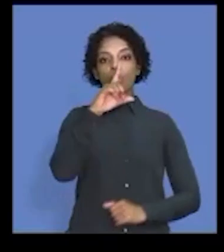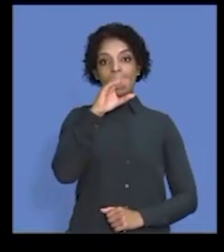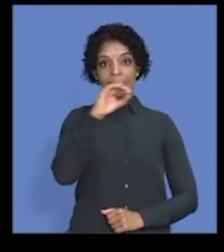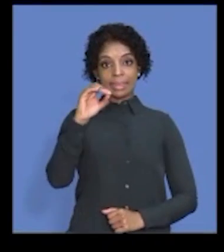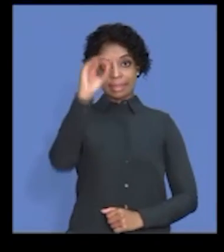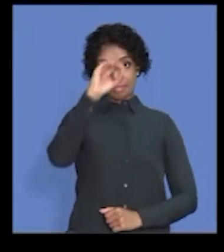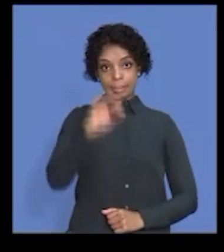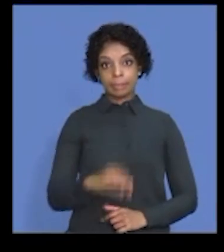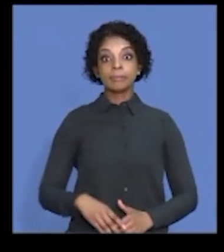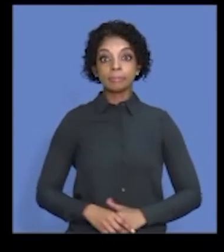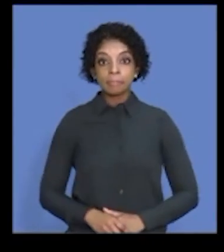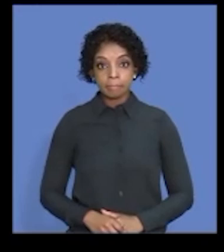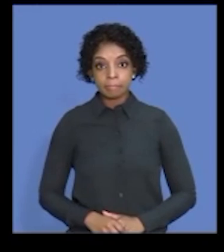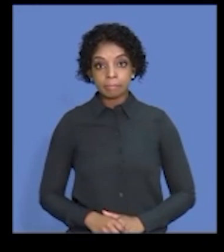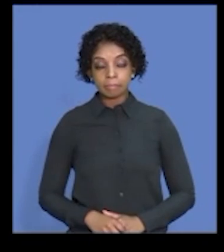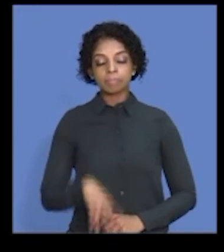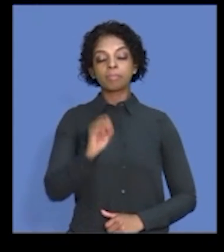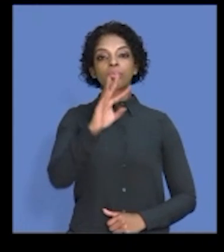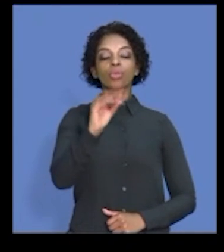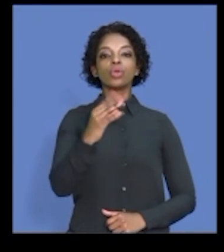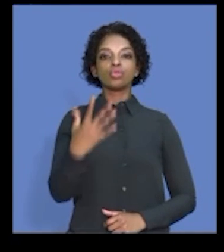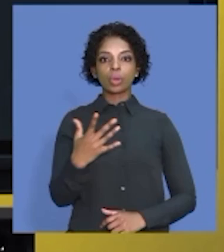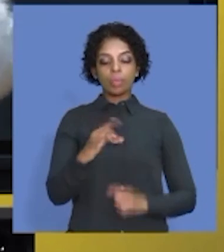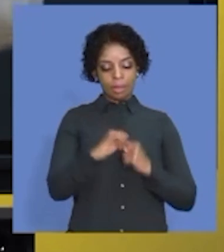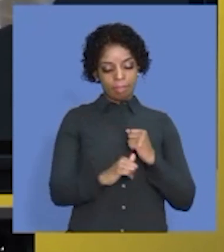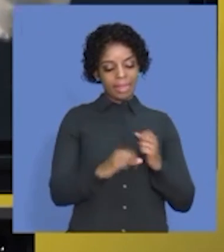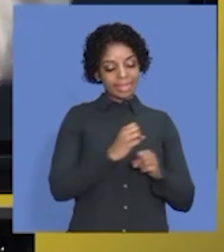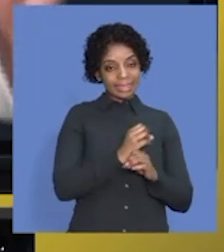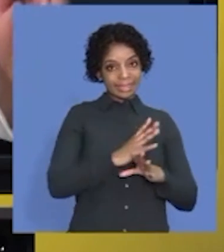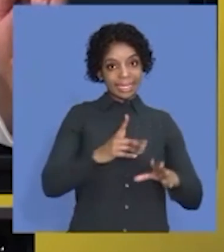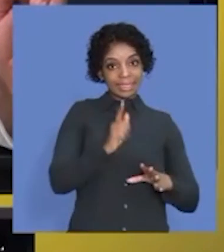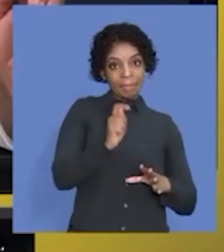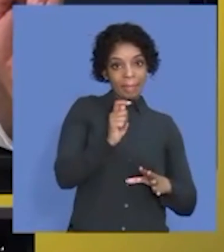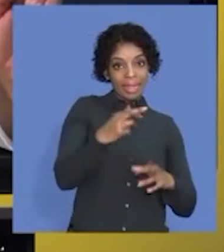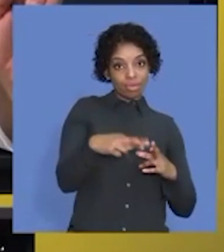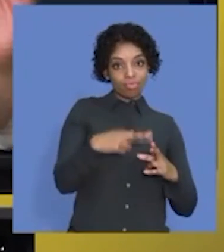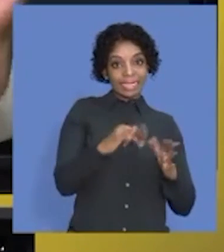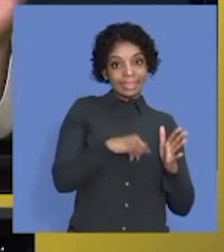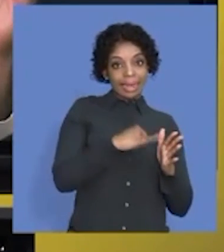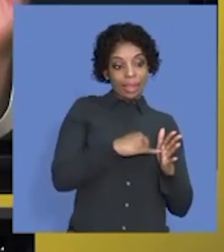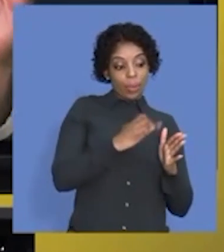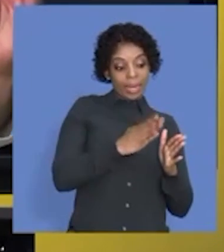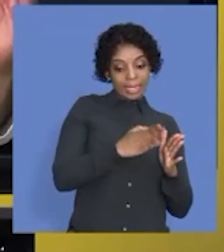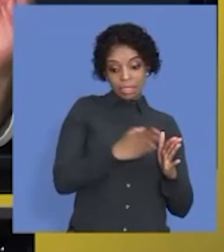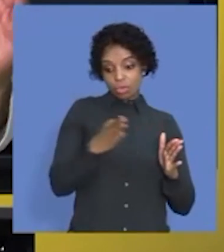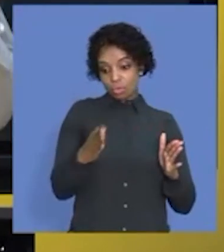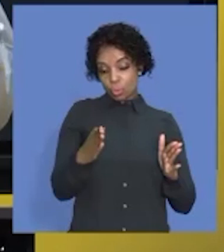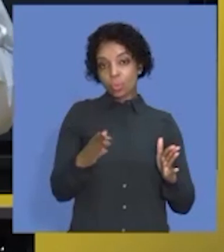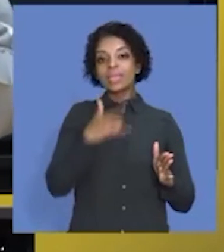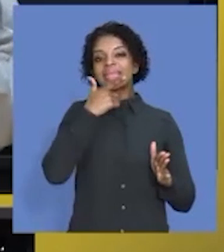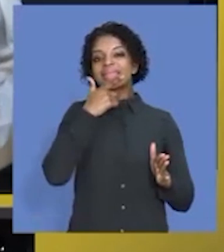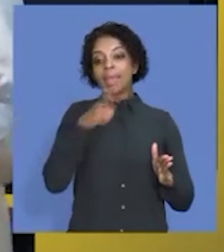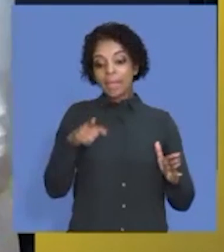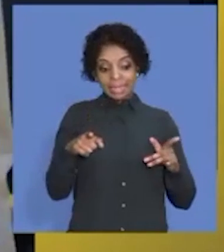right, so the financial year started in January and ended in December. Okay? That's your financial year.